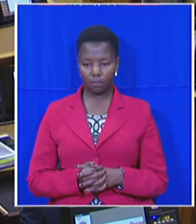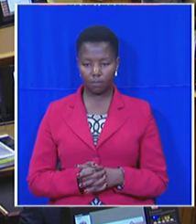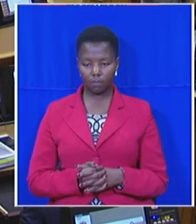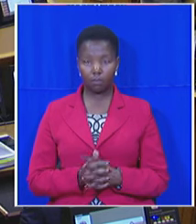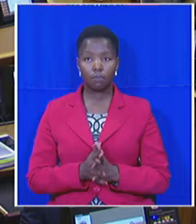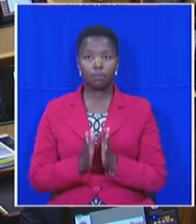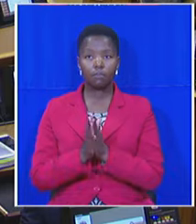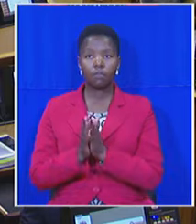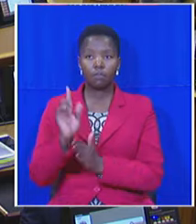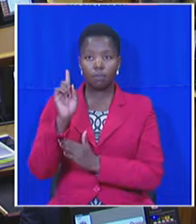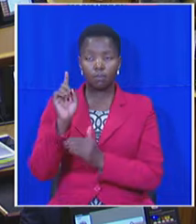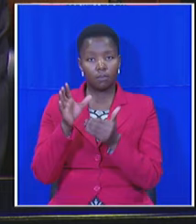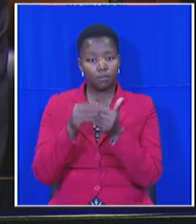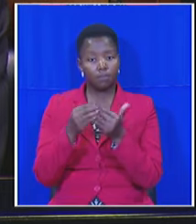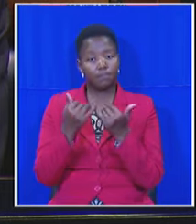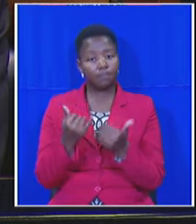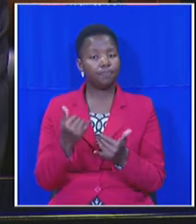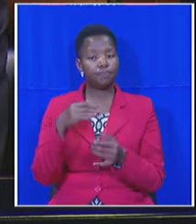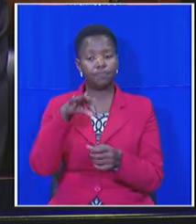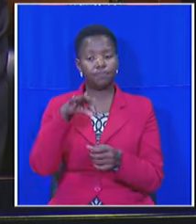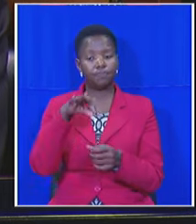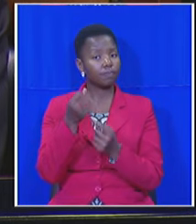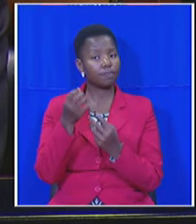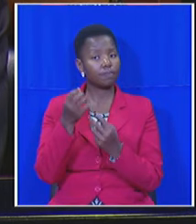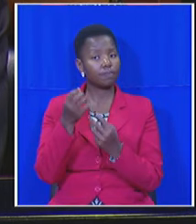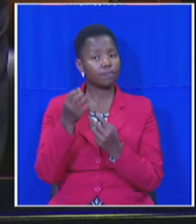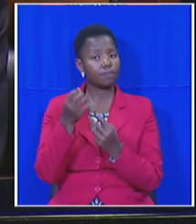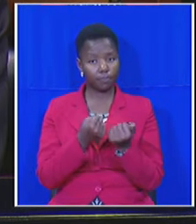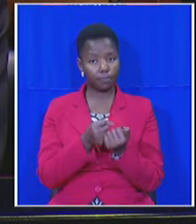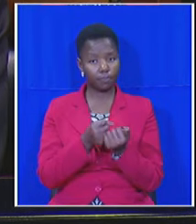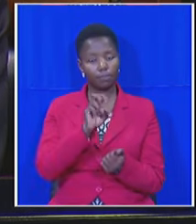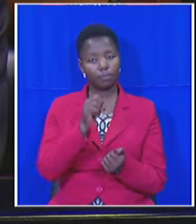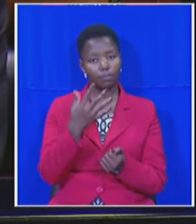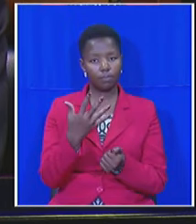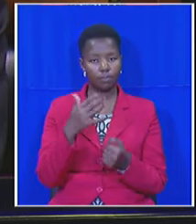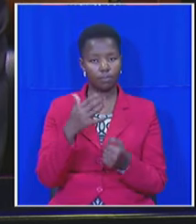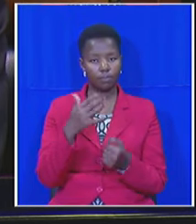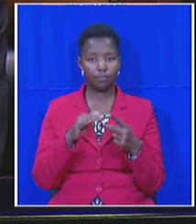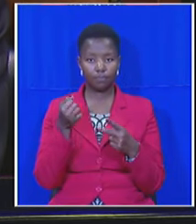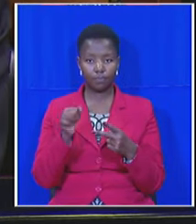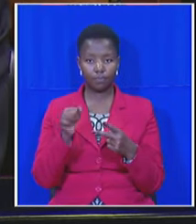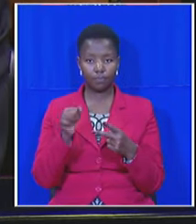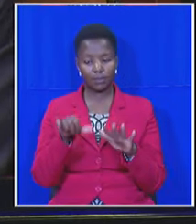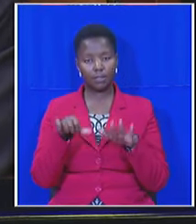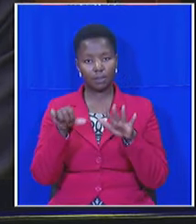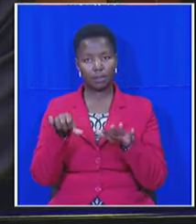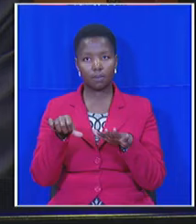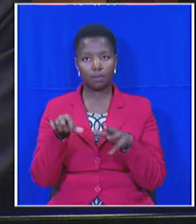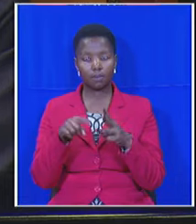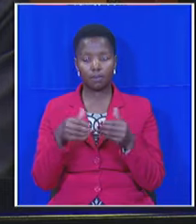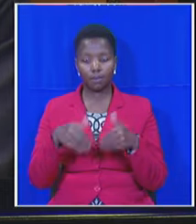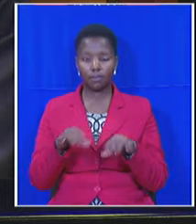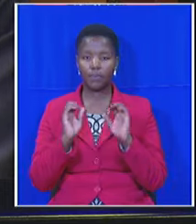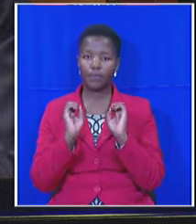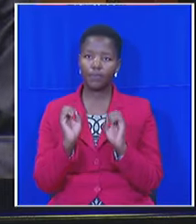Honourable members, the outcome of the division is as follows. Those in favour 205, those against 60, there's no abstentions,